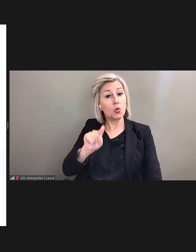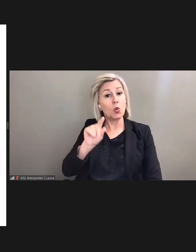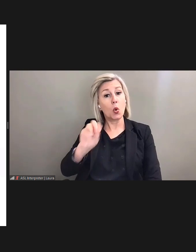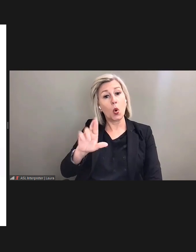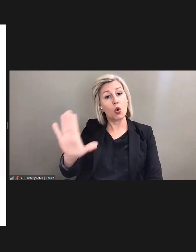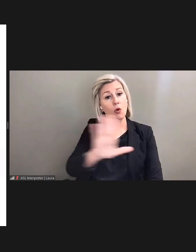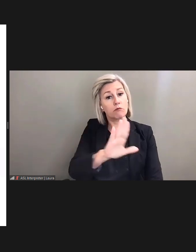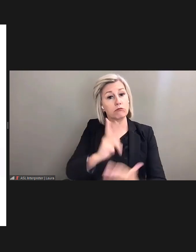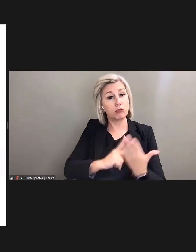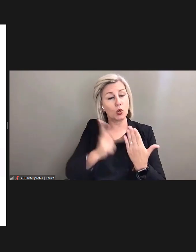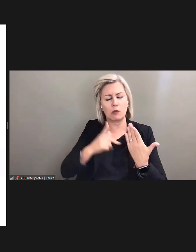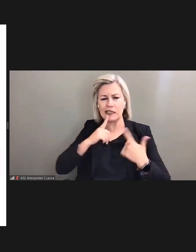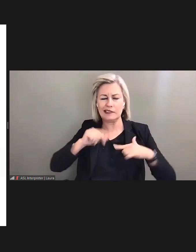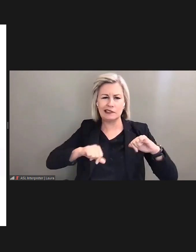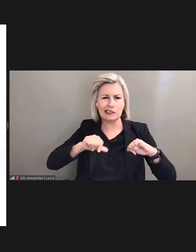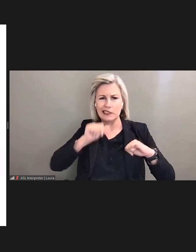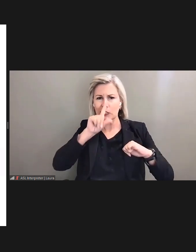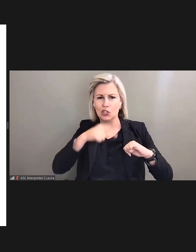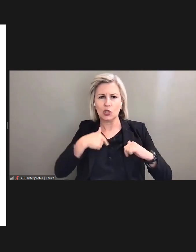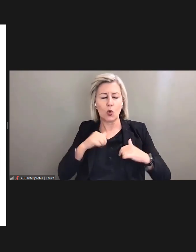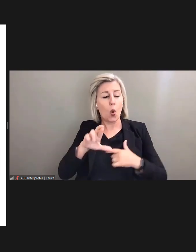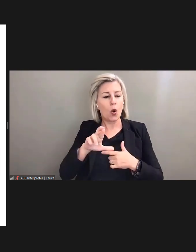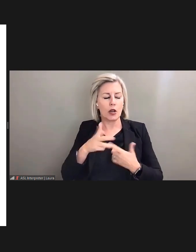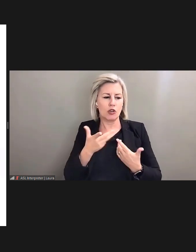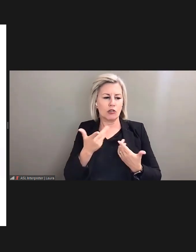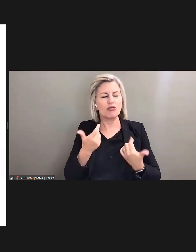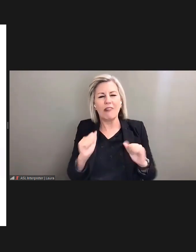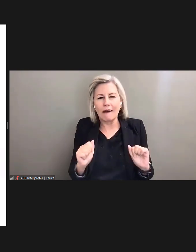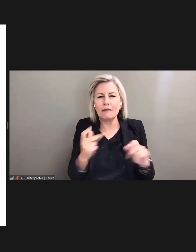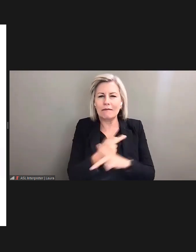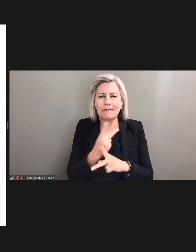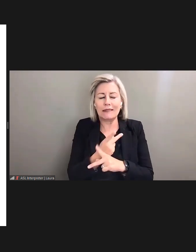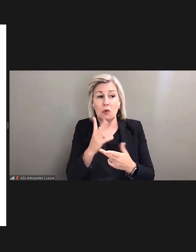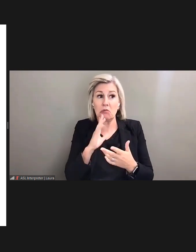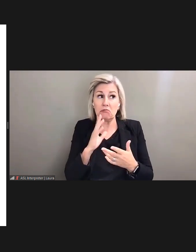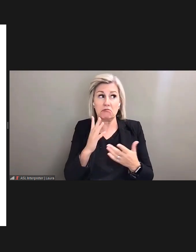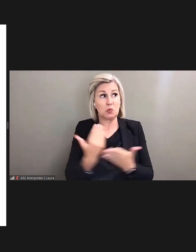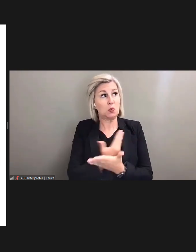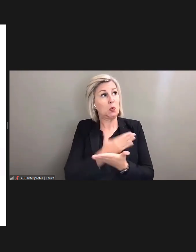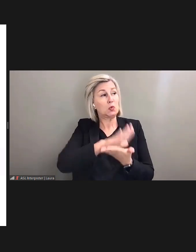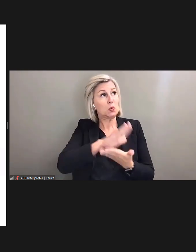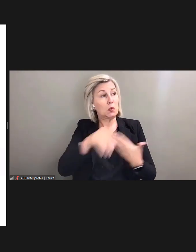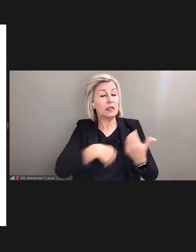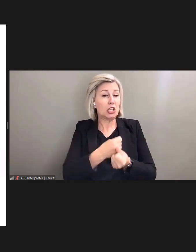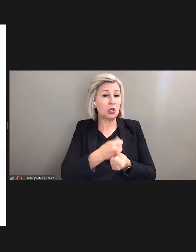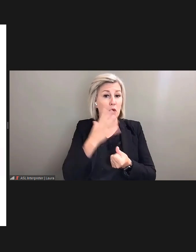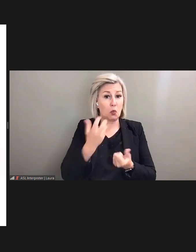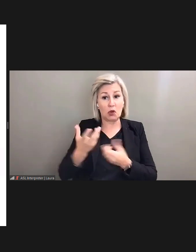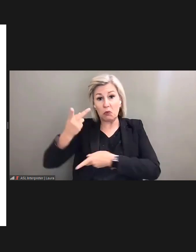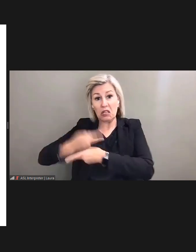are undecided or you're reevaluating this question now that you're at the beginning of a new school year,